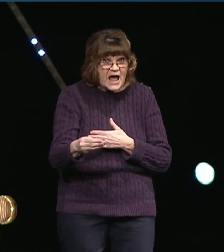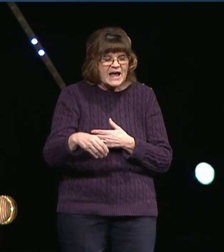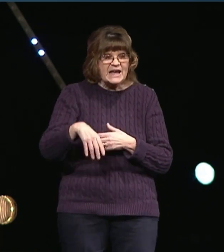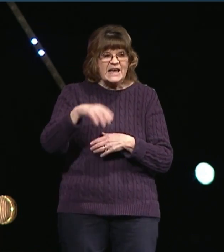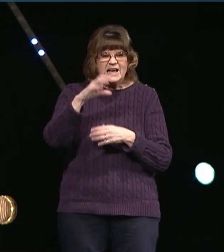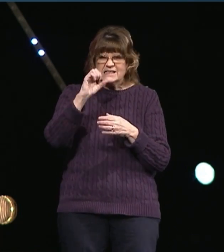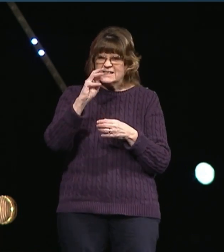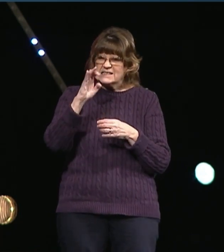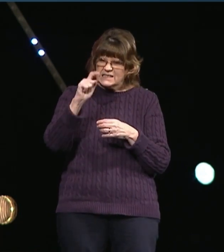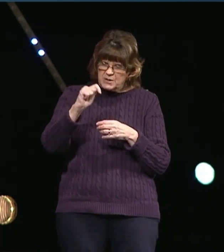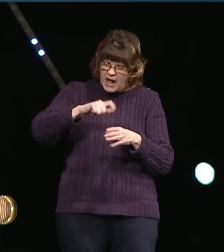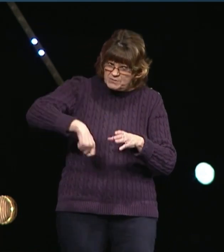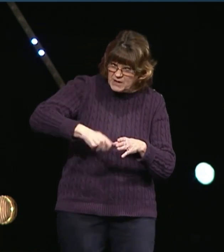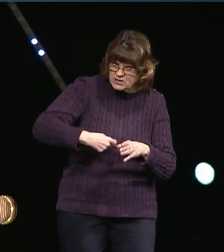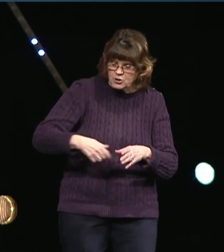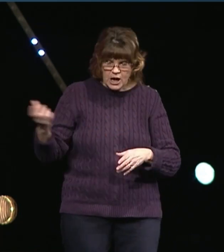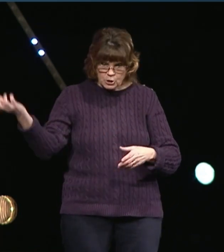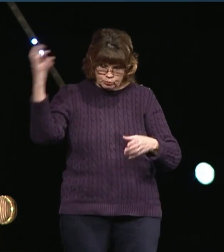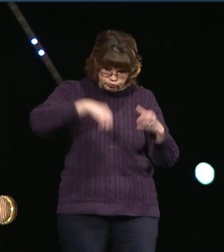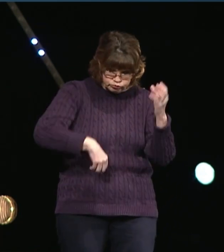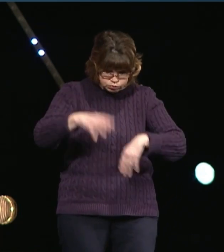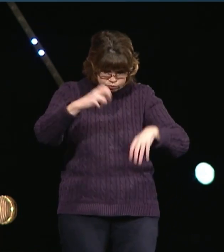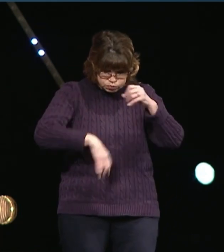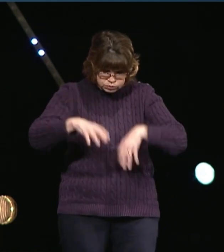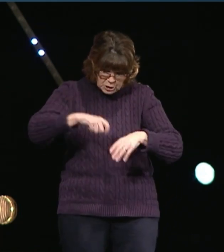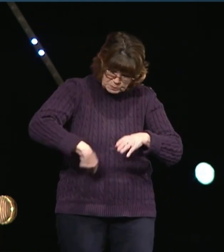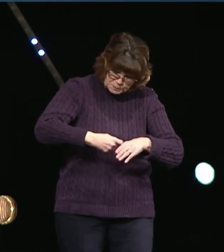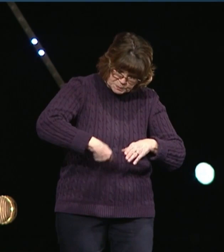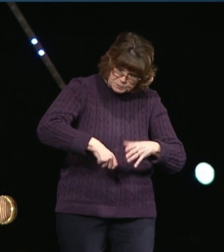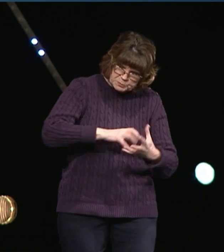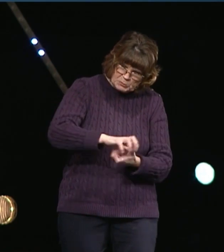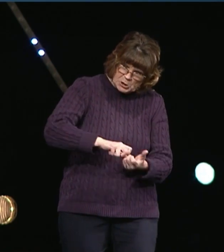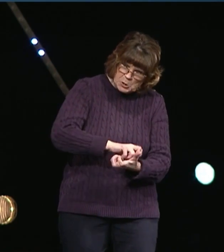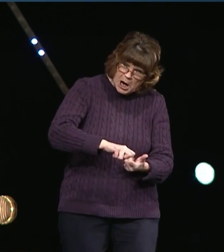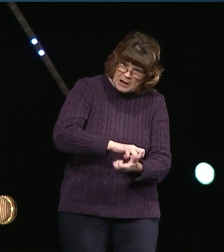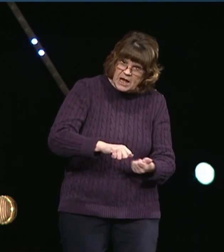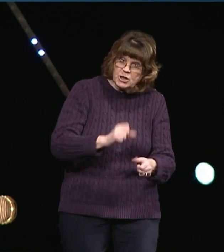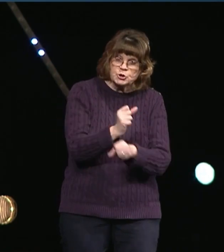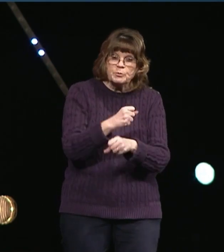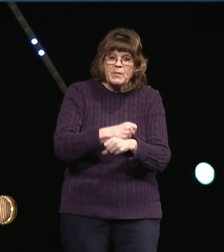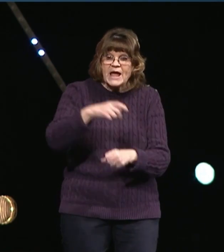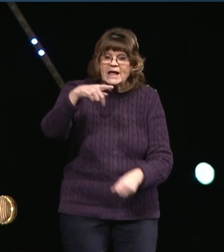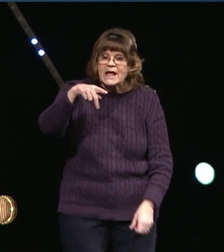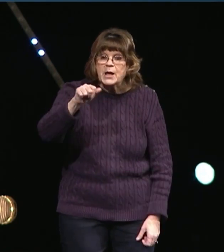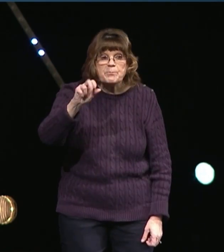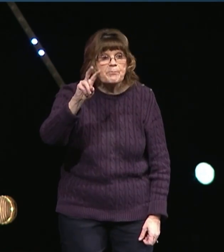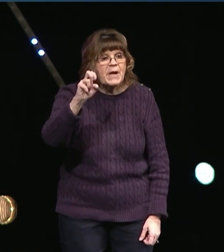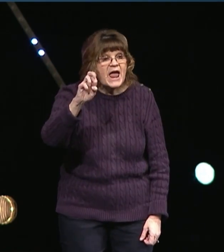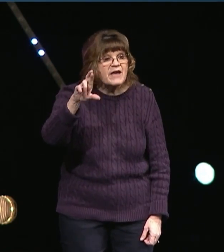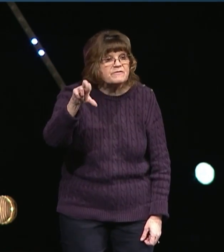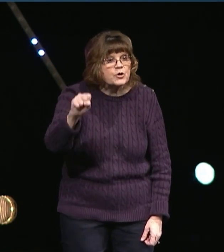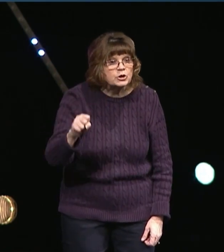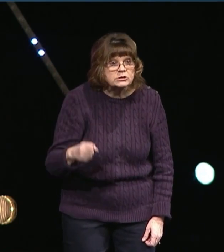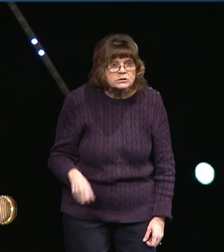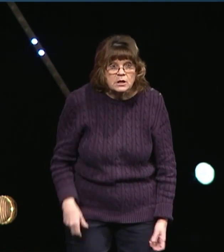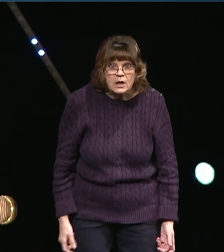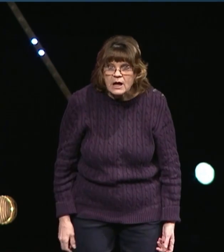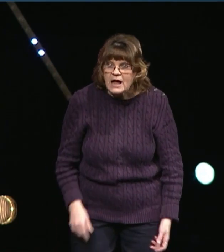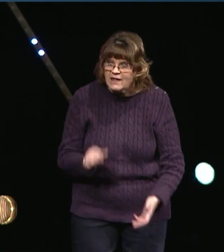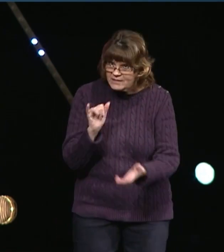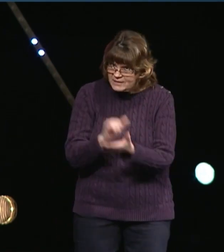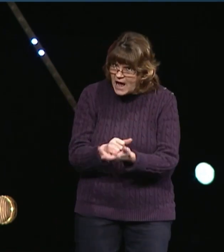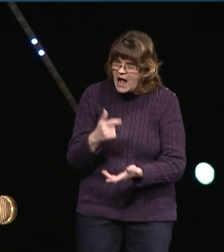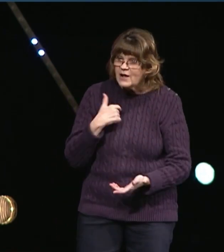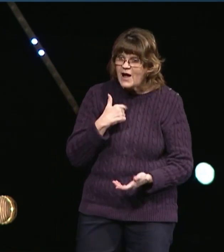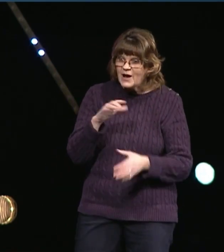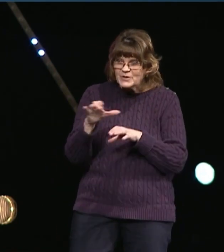cement mixer, and you throw the bottles in the cement mixer at the shot puts, and you grind them up, and you make pavers out of them, right? That's what you would do, isn't it? That's what I would do.